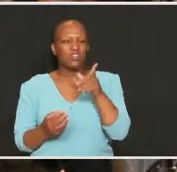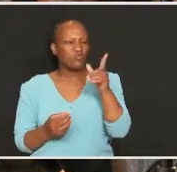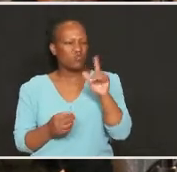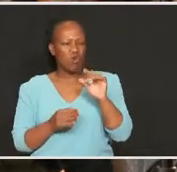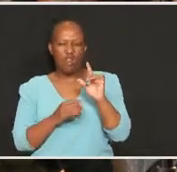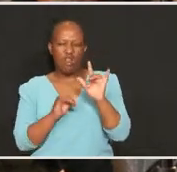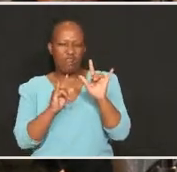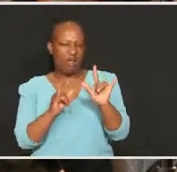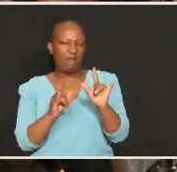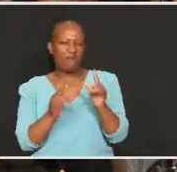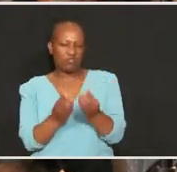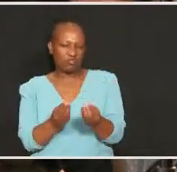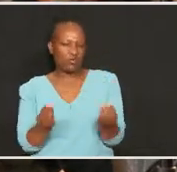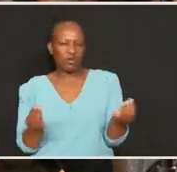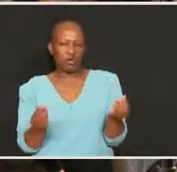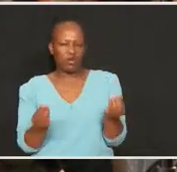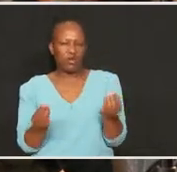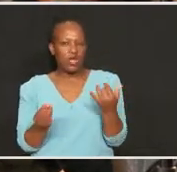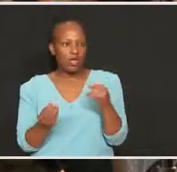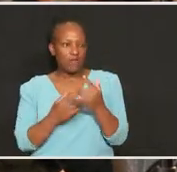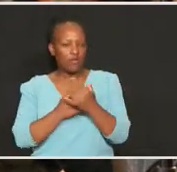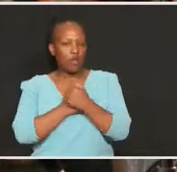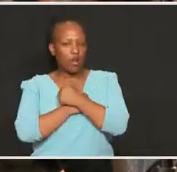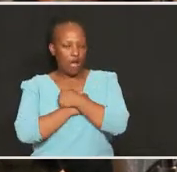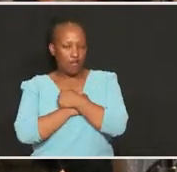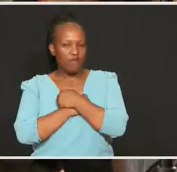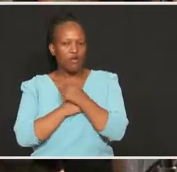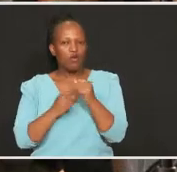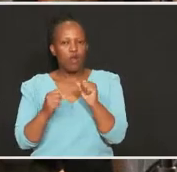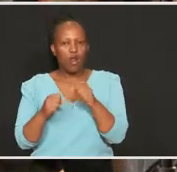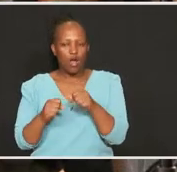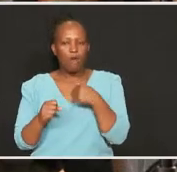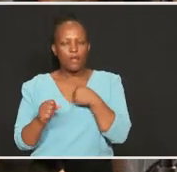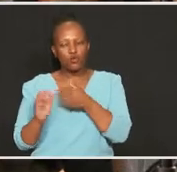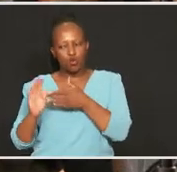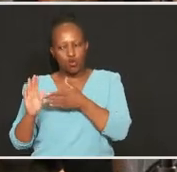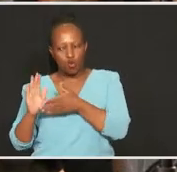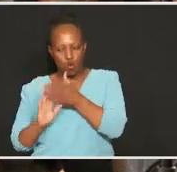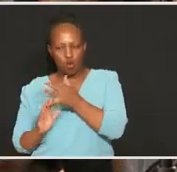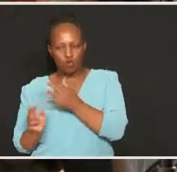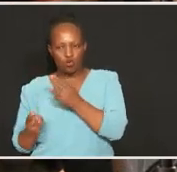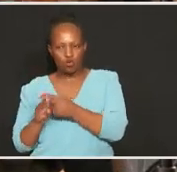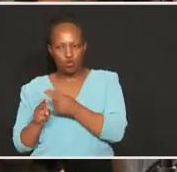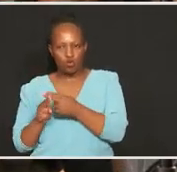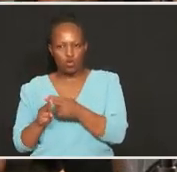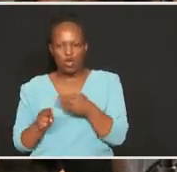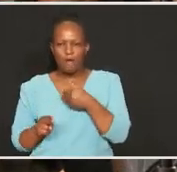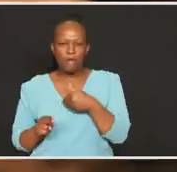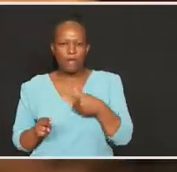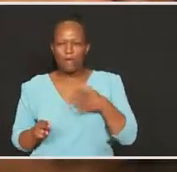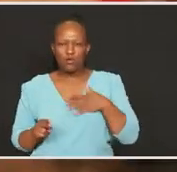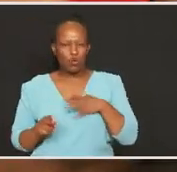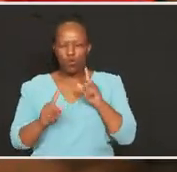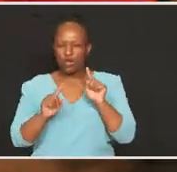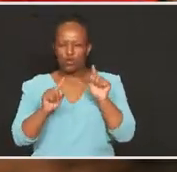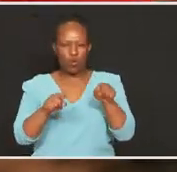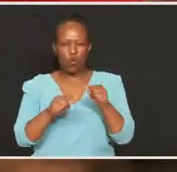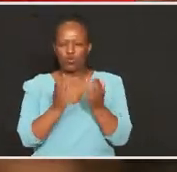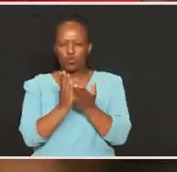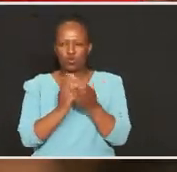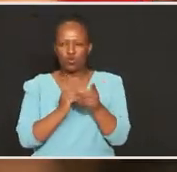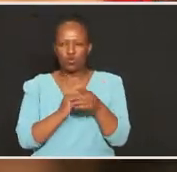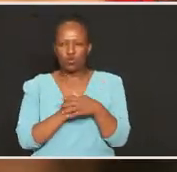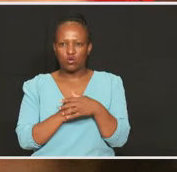because if you did then you would allow me to use the toilet mummy I don't want to go to that school